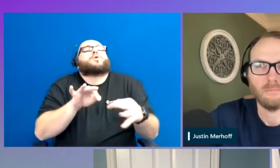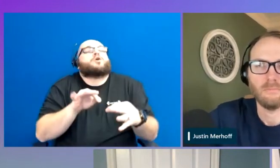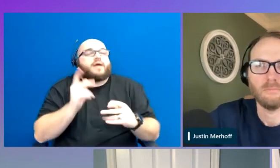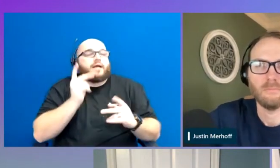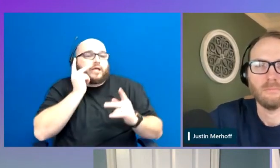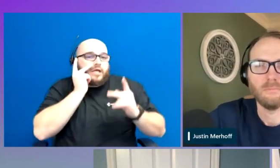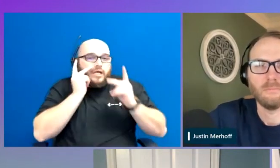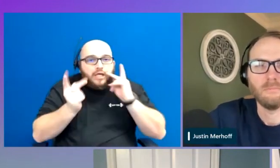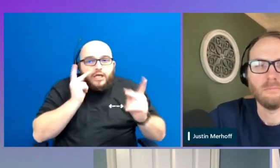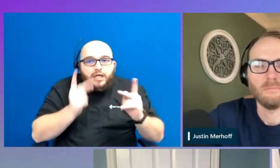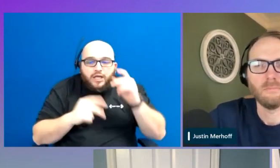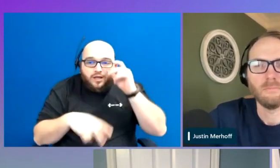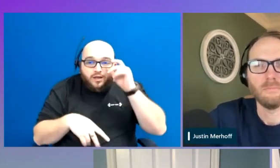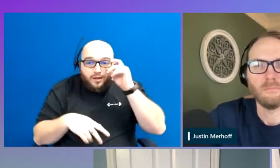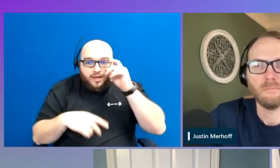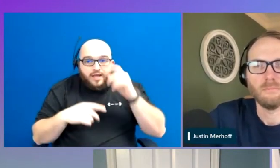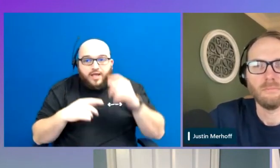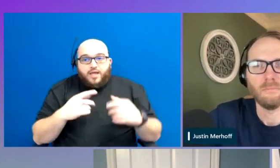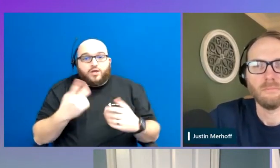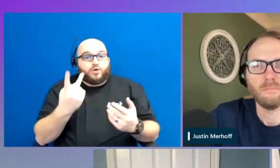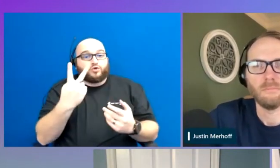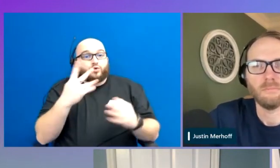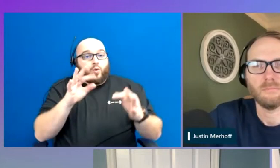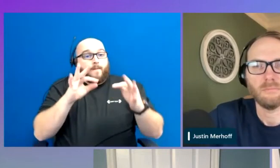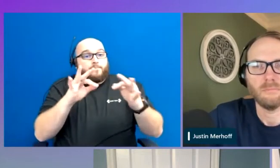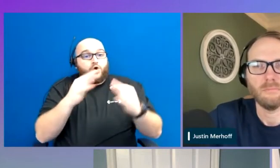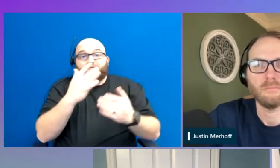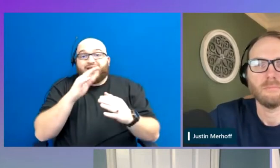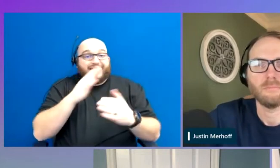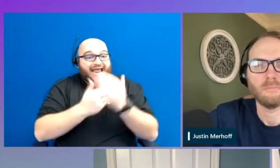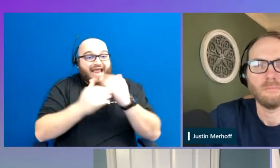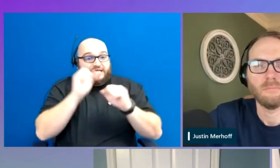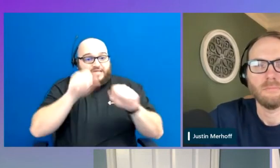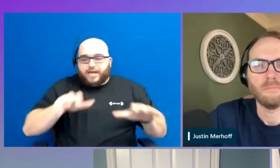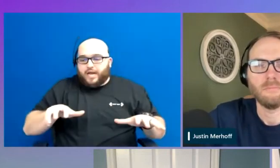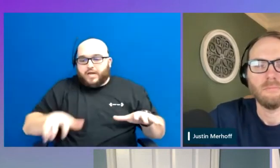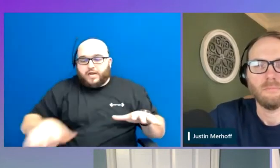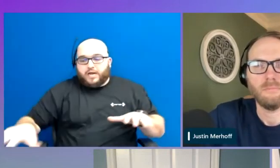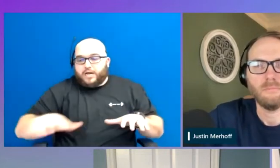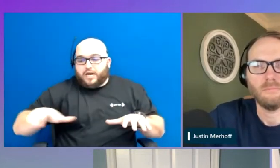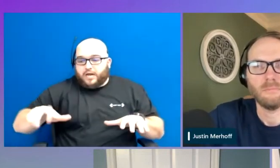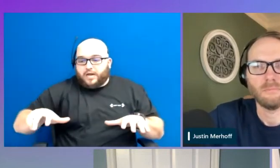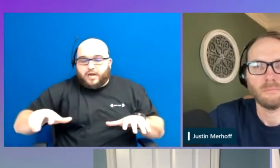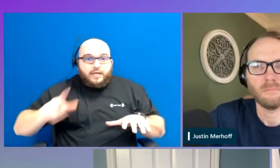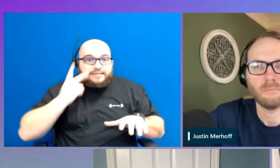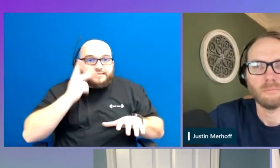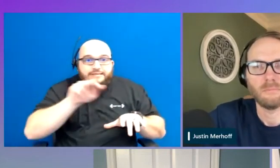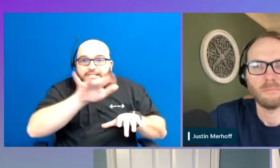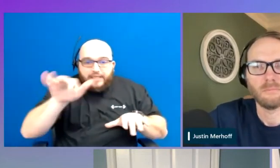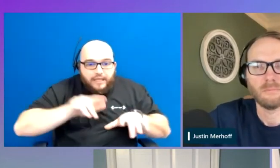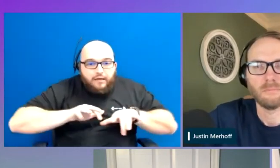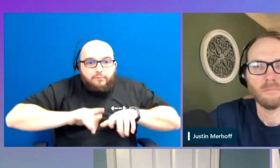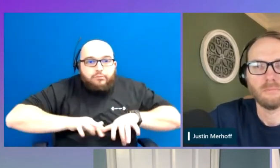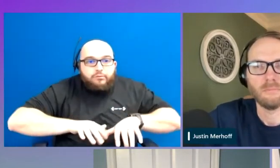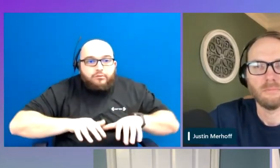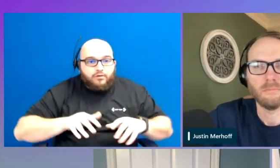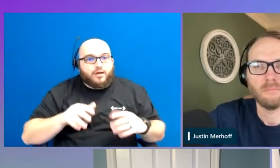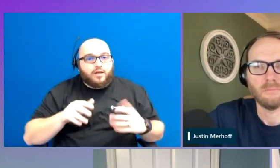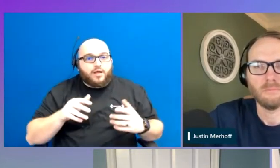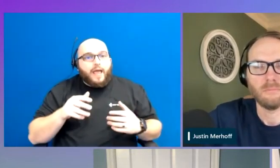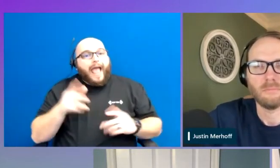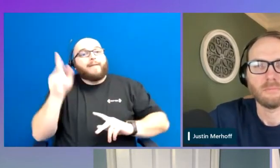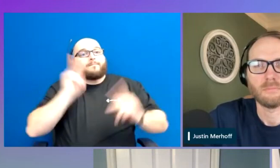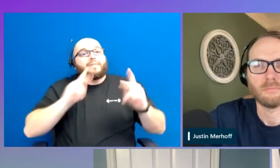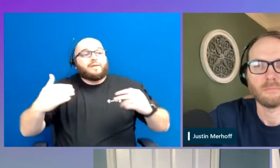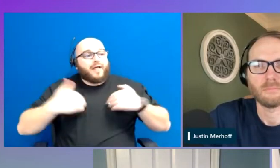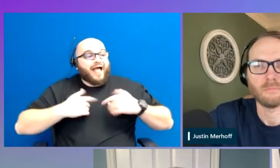and 2 really good hands that can run a mouse and that can see everything. People have different abilities